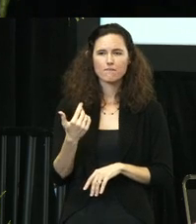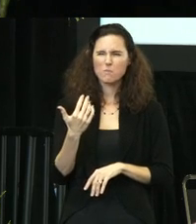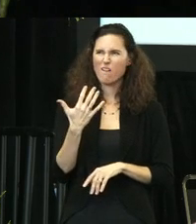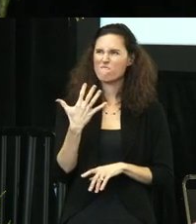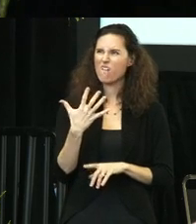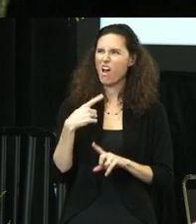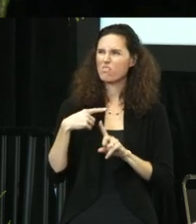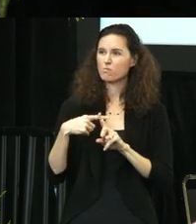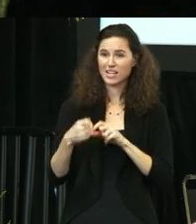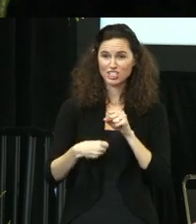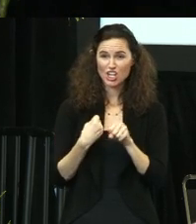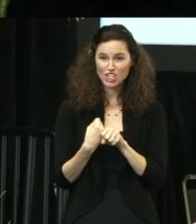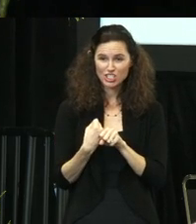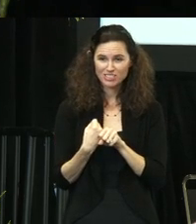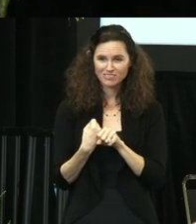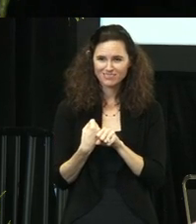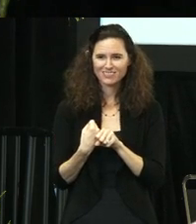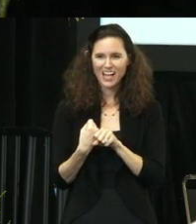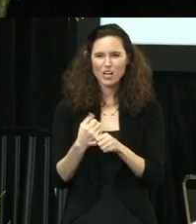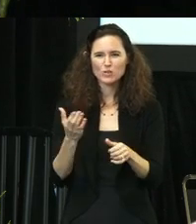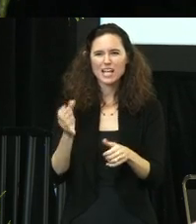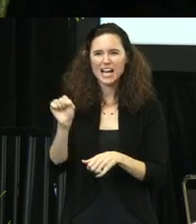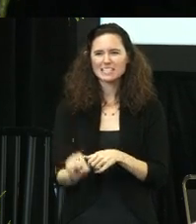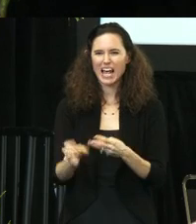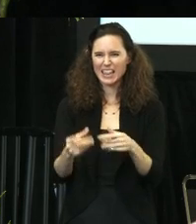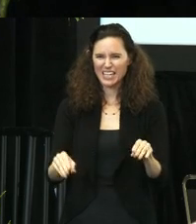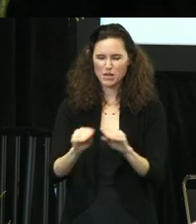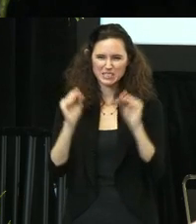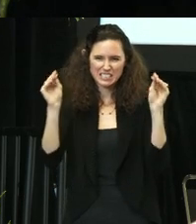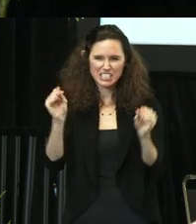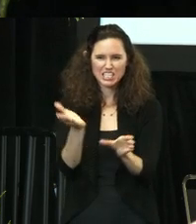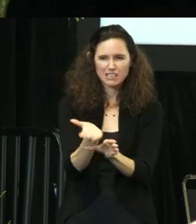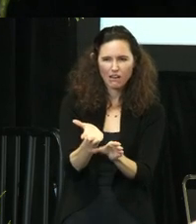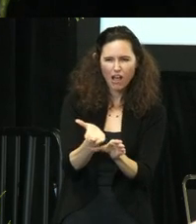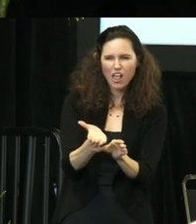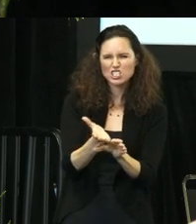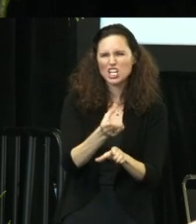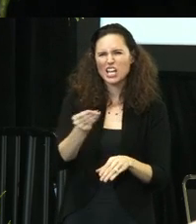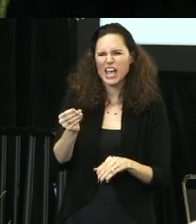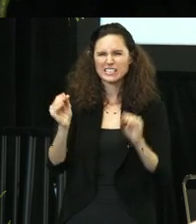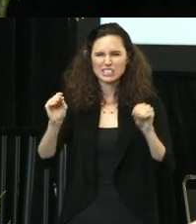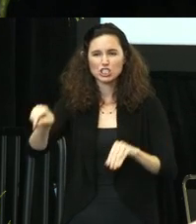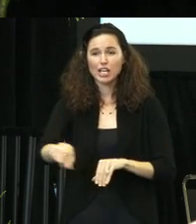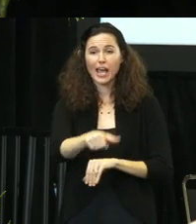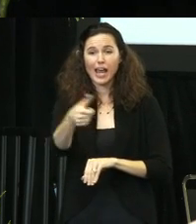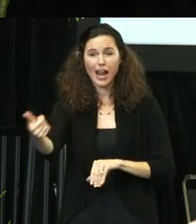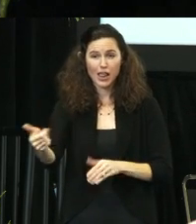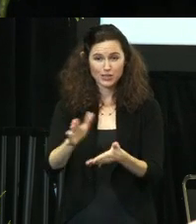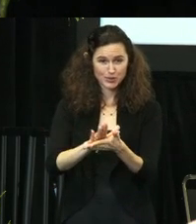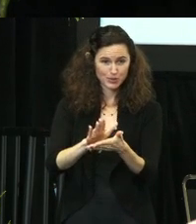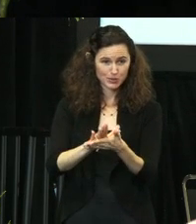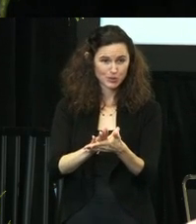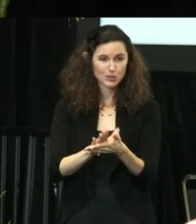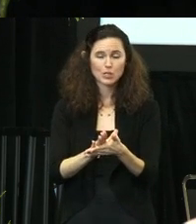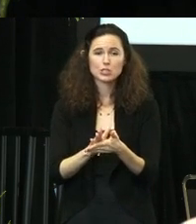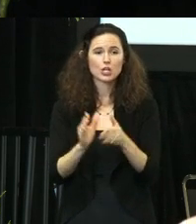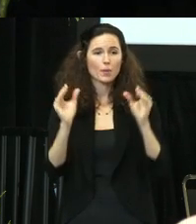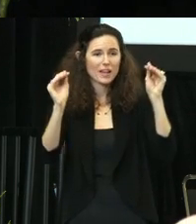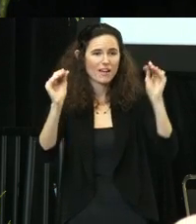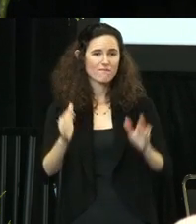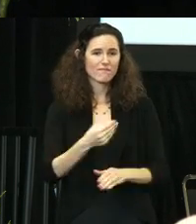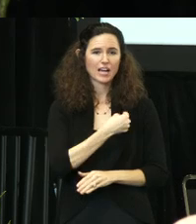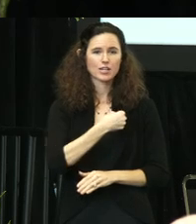5+ years at South Campus teaching psychology, and before that was faculty at other places. And so being a faculty member